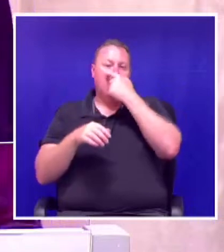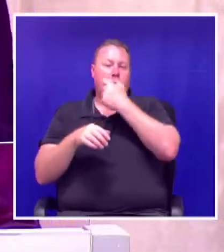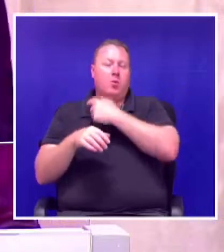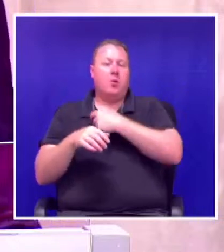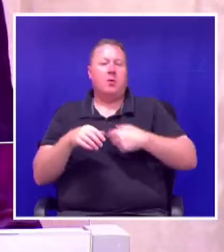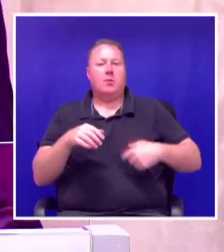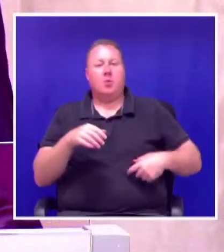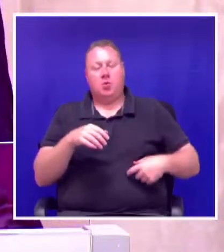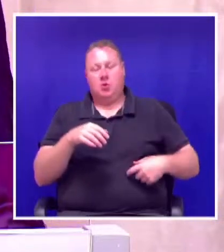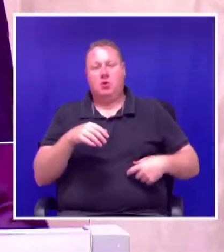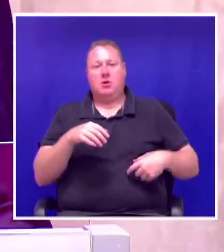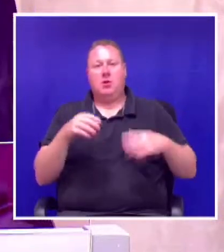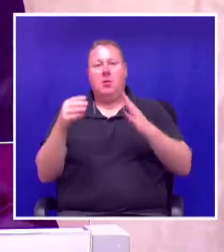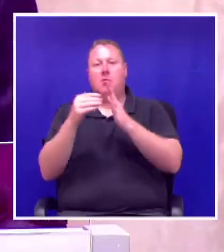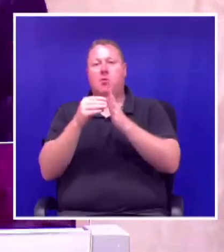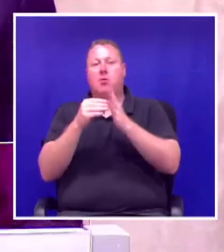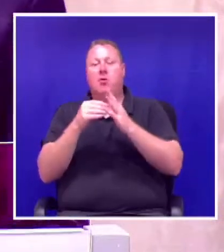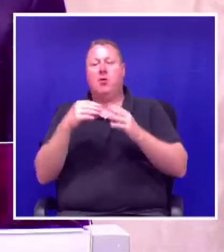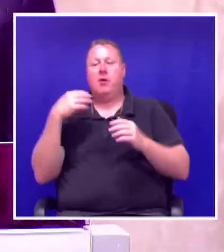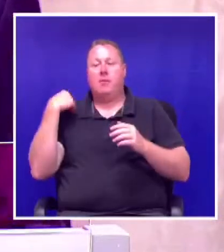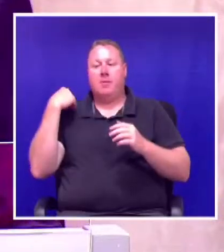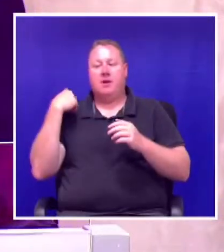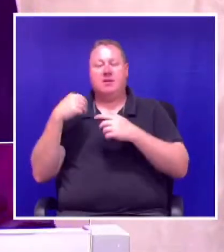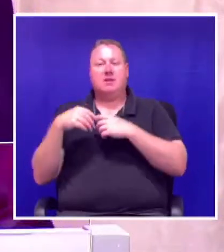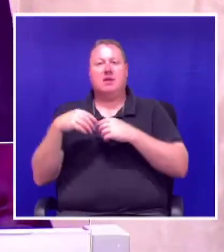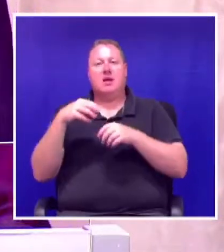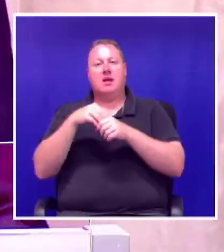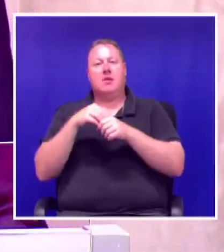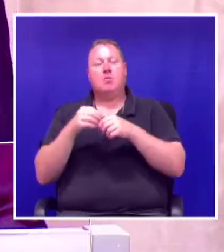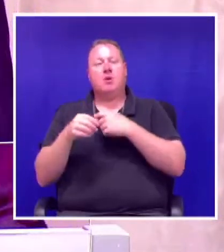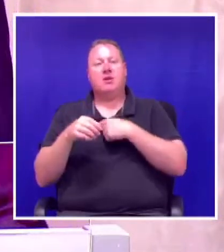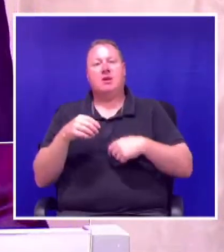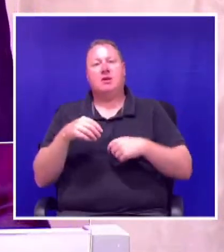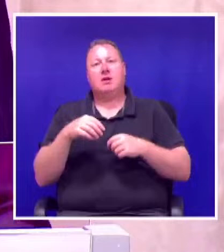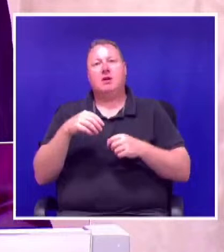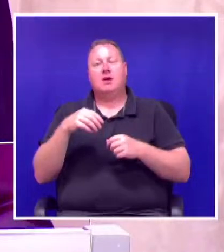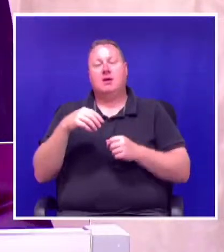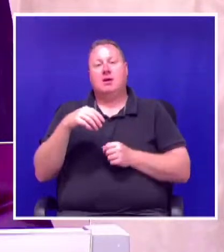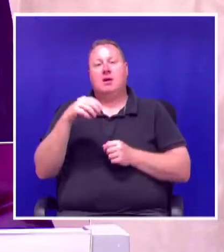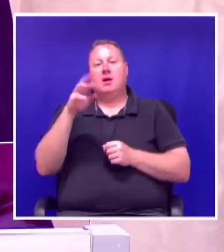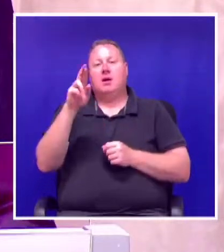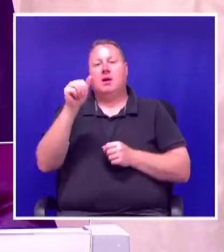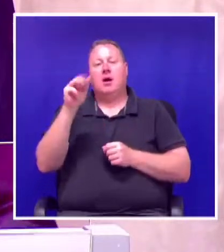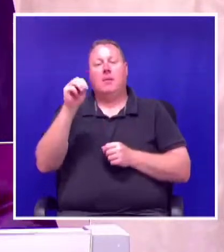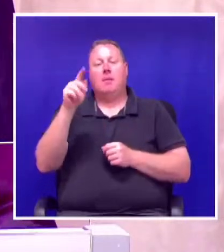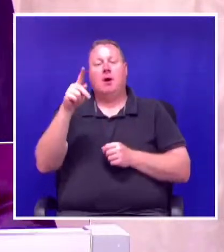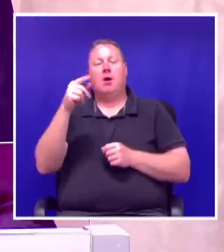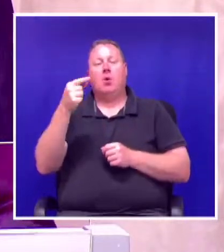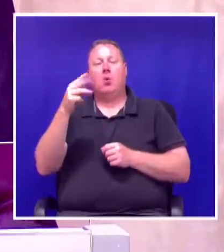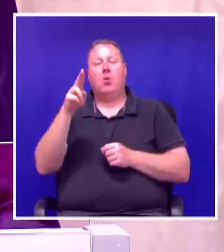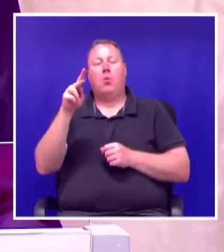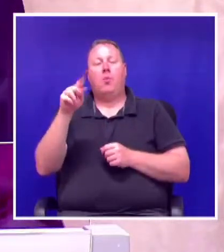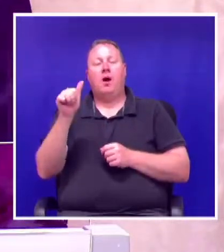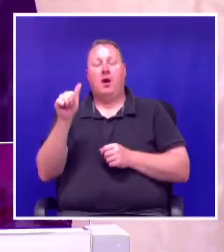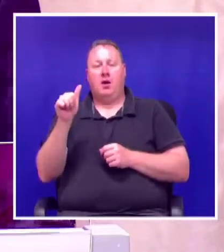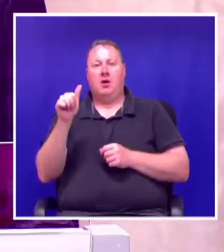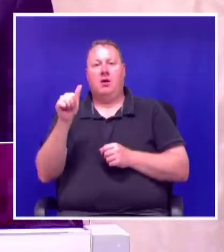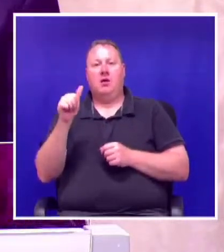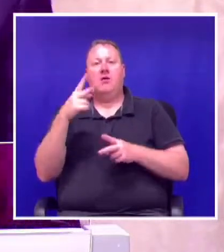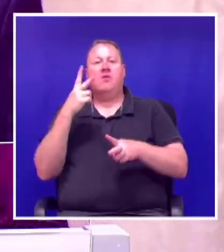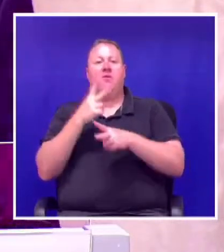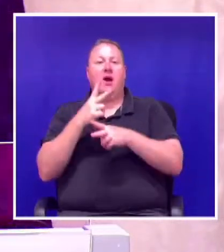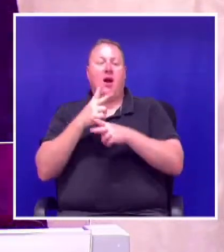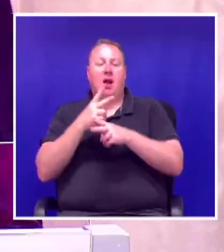Ramokgopa, responsible for planning, monitoring and evaluation, the responsibility to finalize the